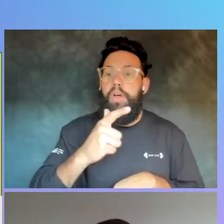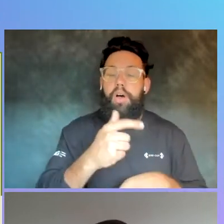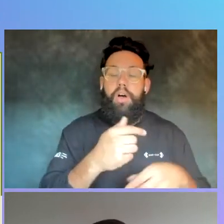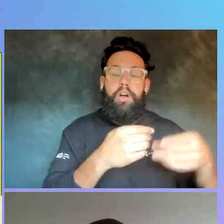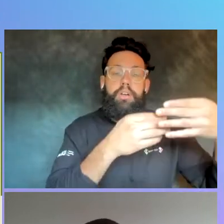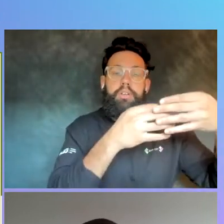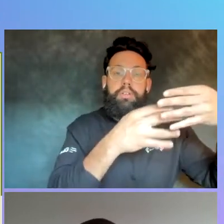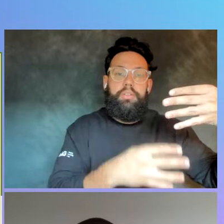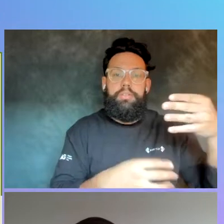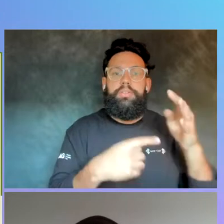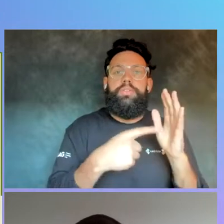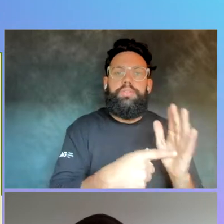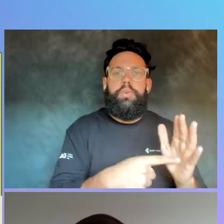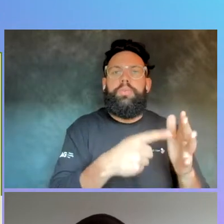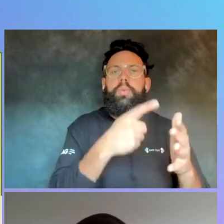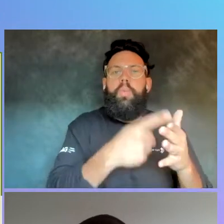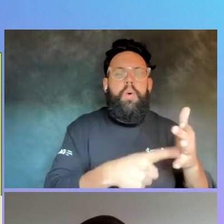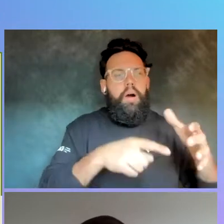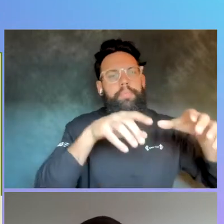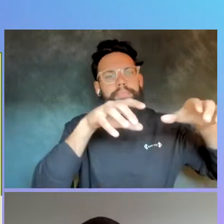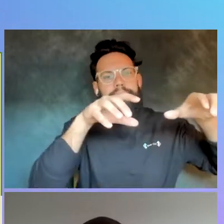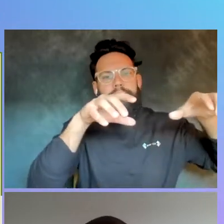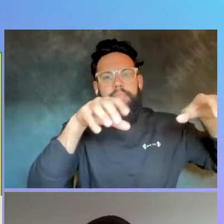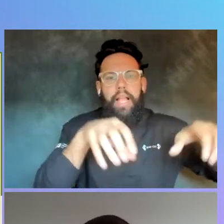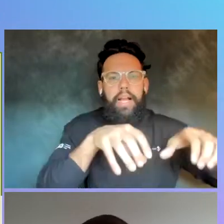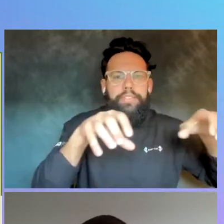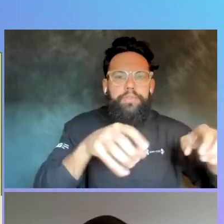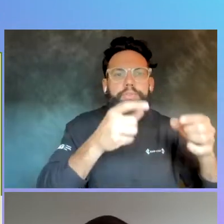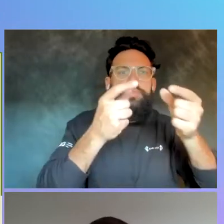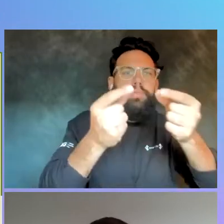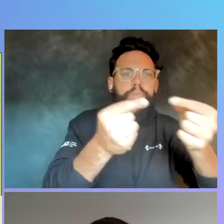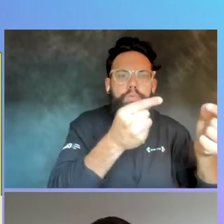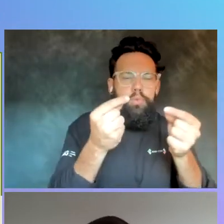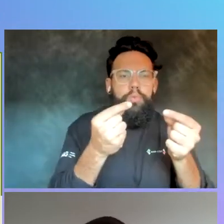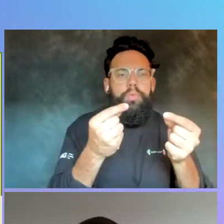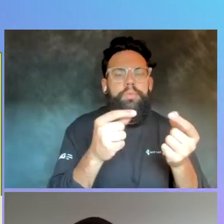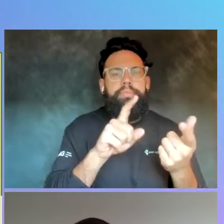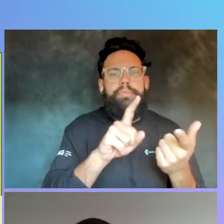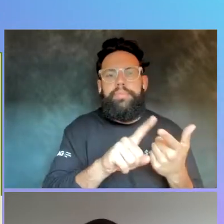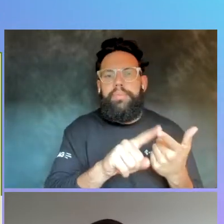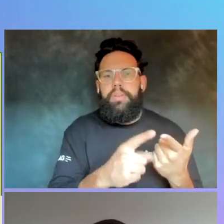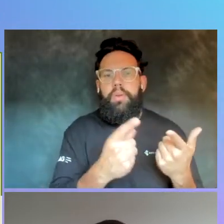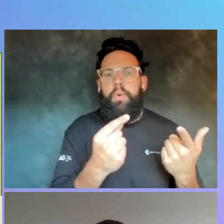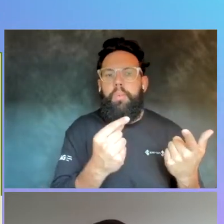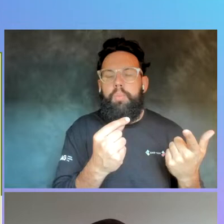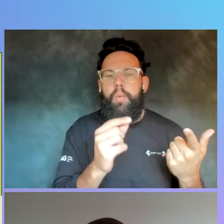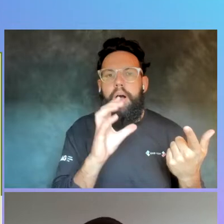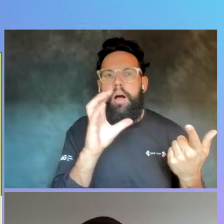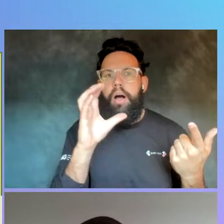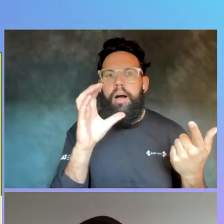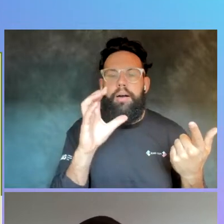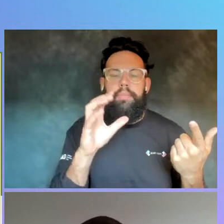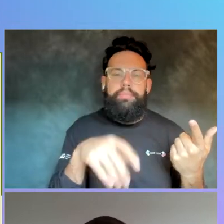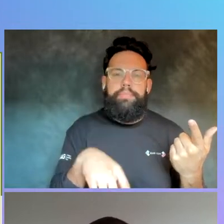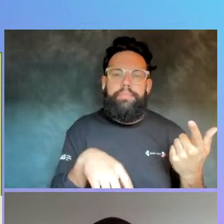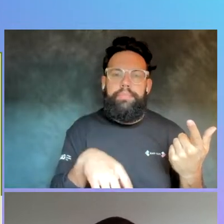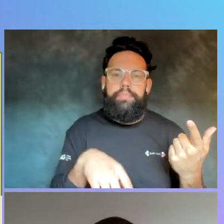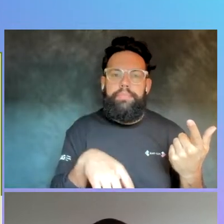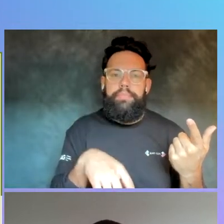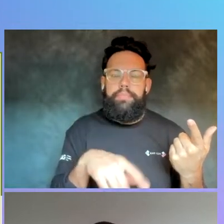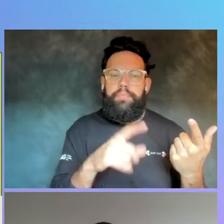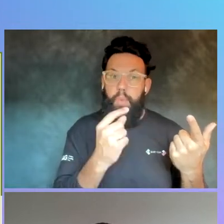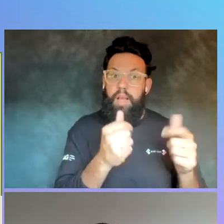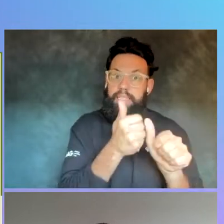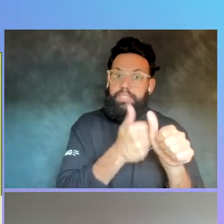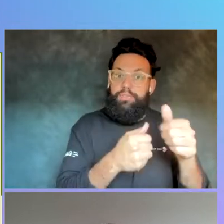been taken and which assertions have been made on the visible elements. And on the right-hand side, the rendered elements